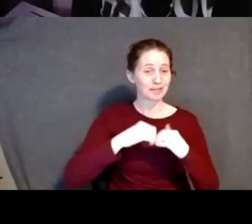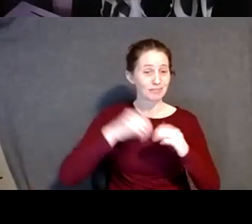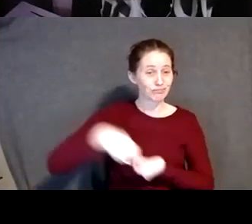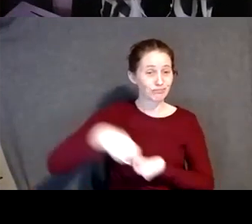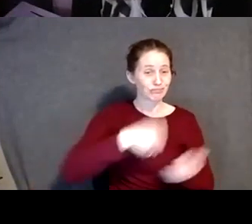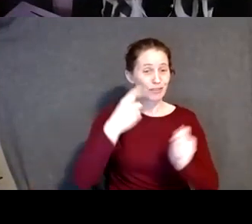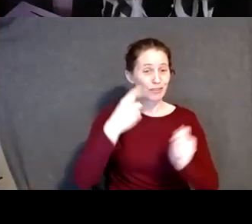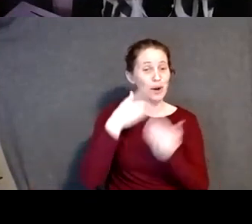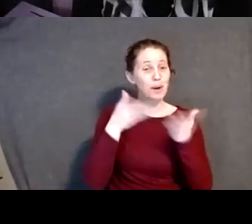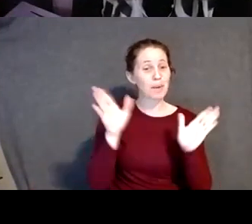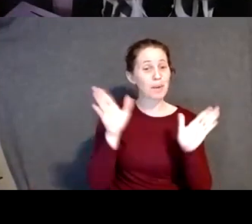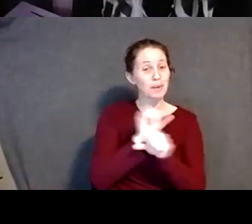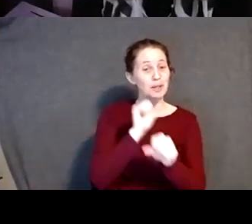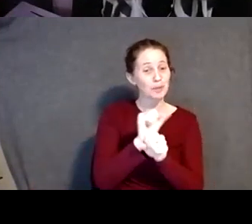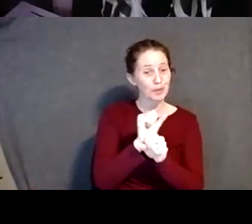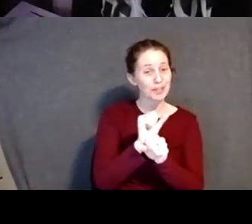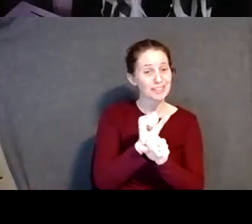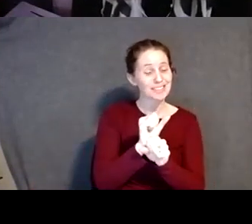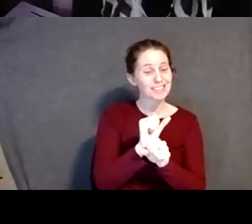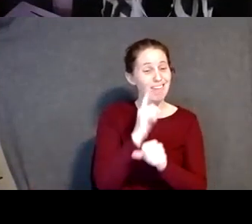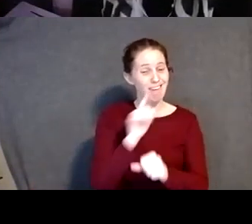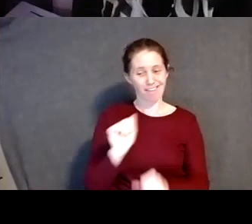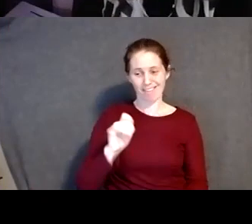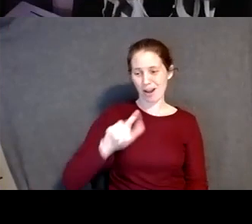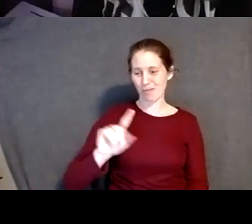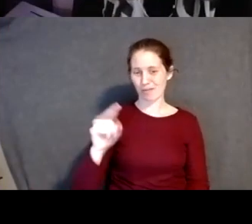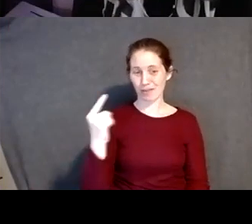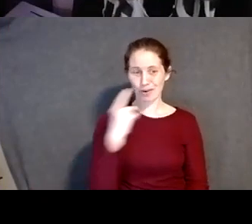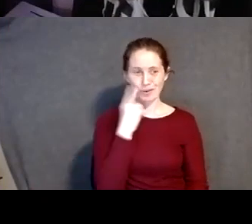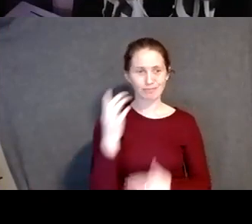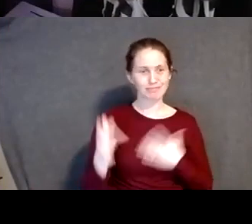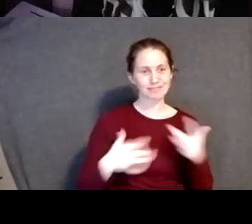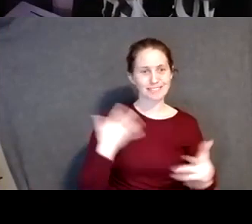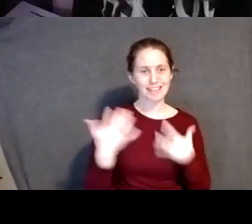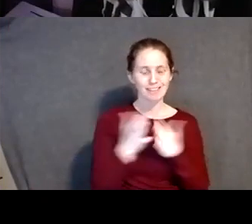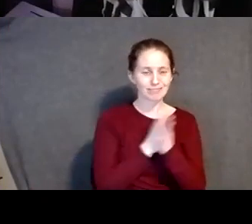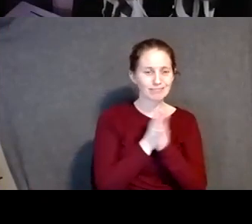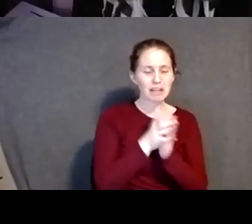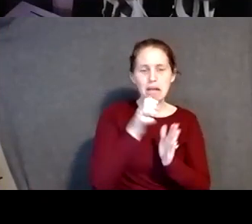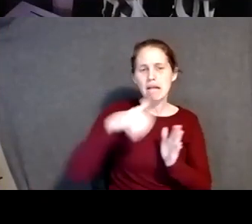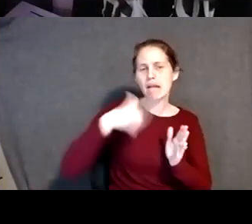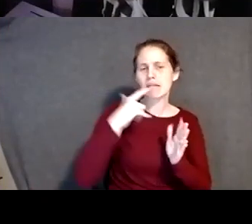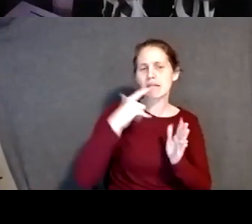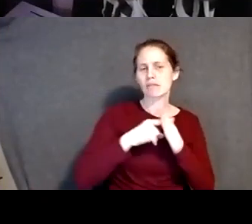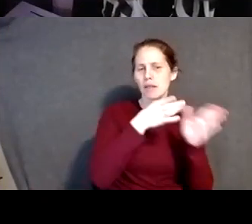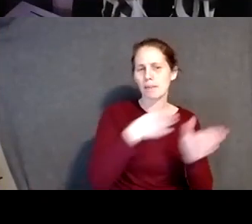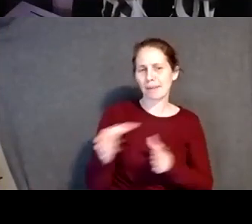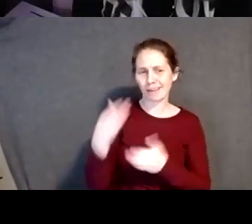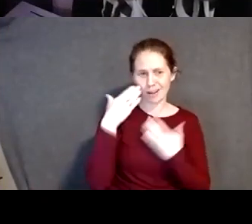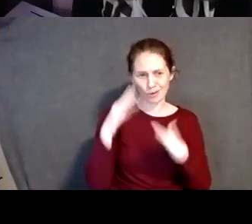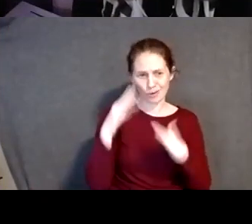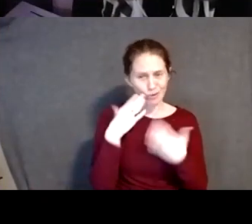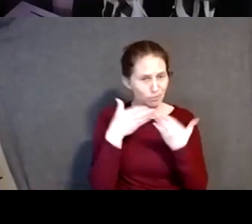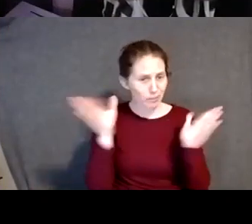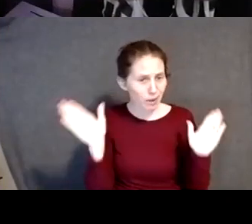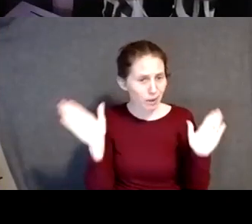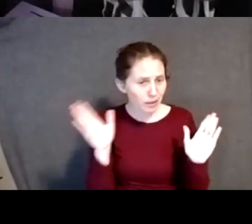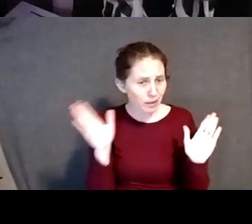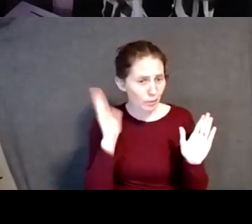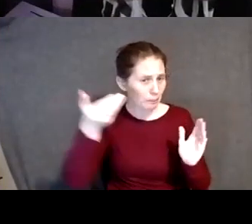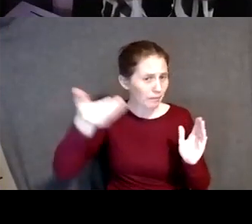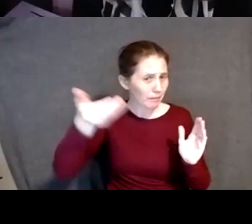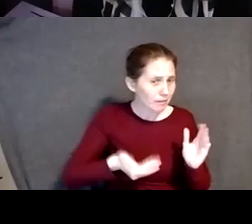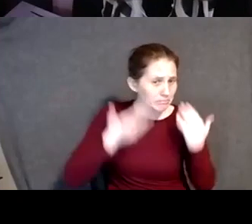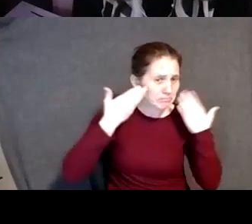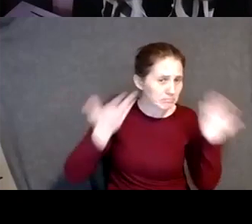April 1st. You know, we're really looking forward to it. We haven't started the planning. I'm not sure if the public is going to be invited or